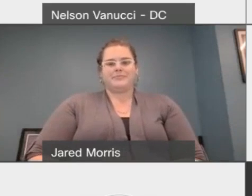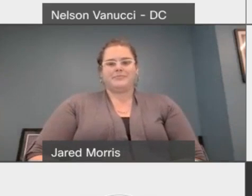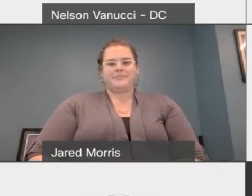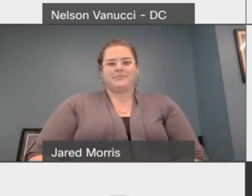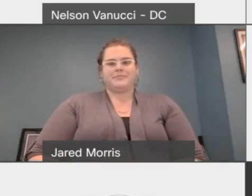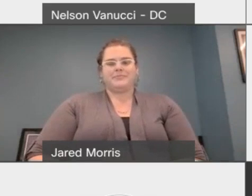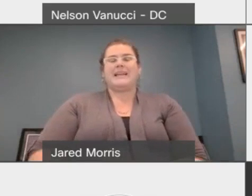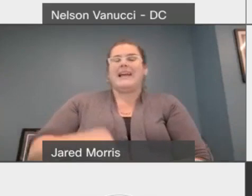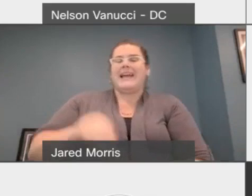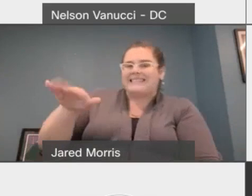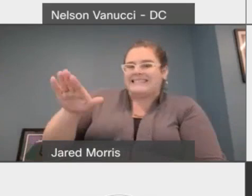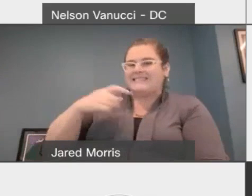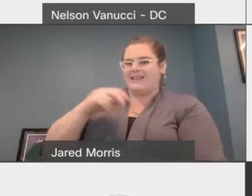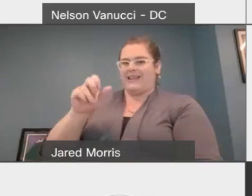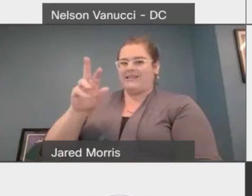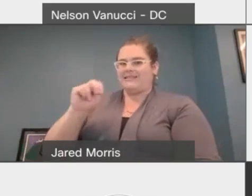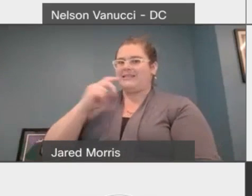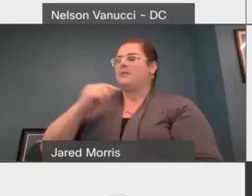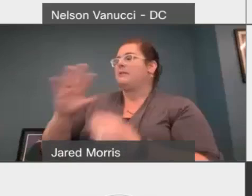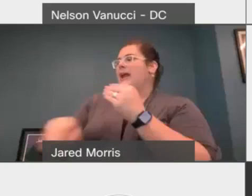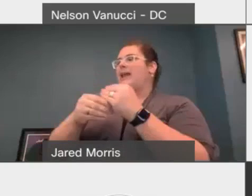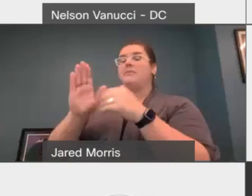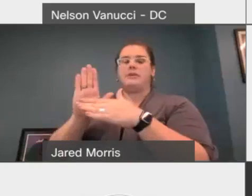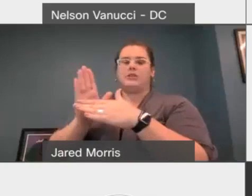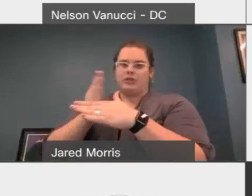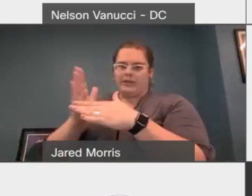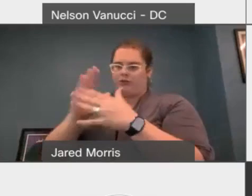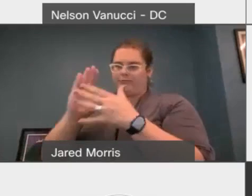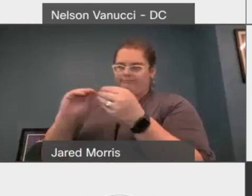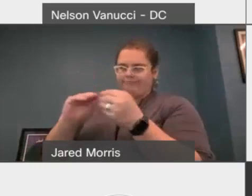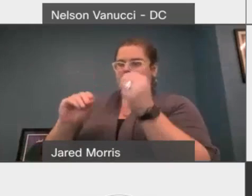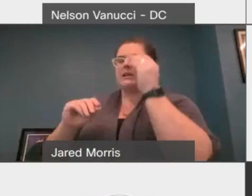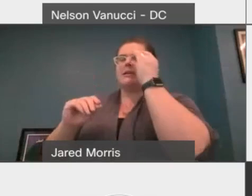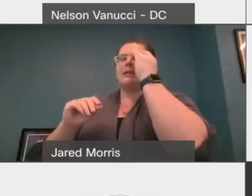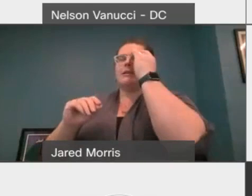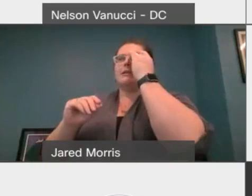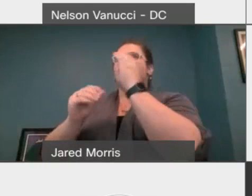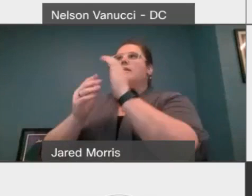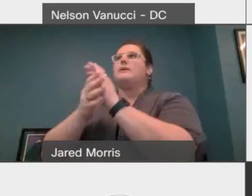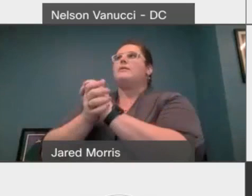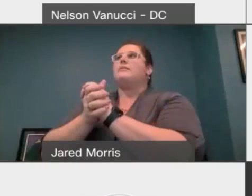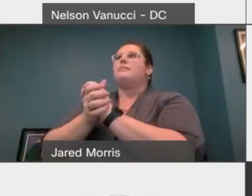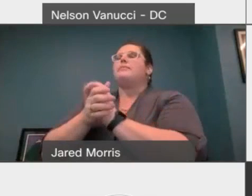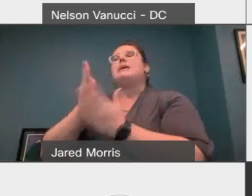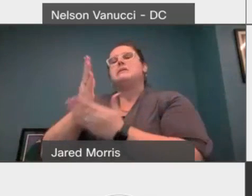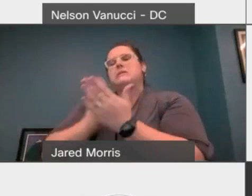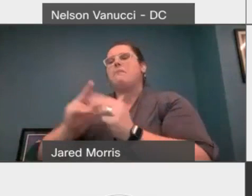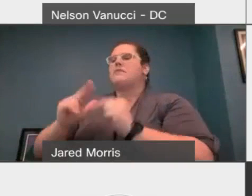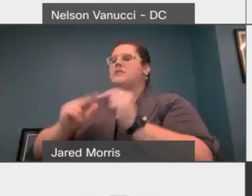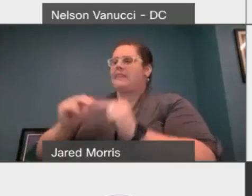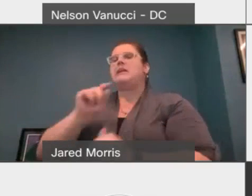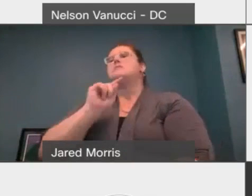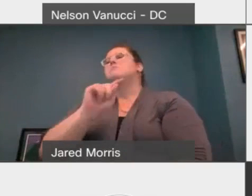And I also just want to share, that being said, there are certain facilities that have reached out to